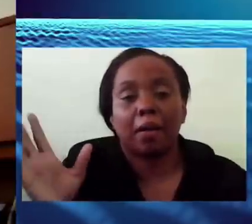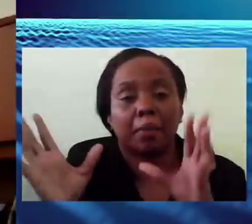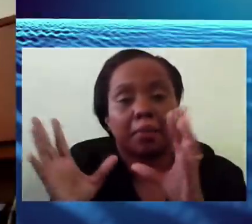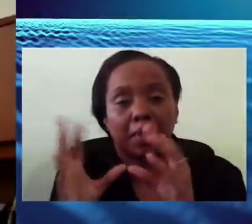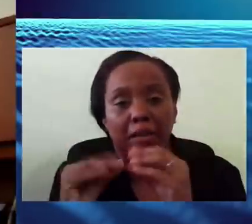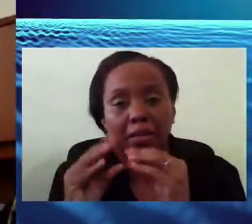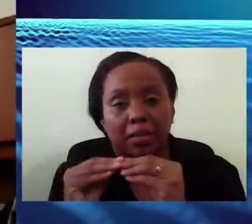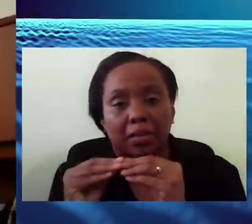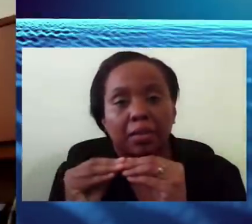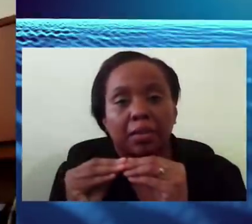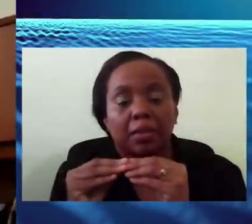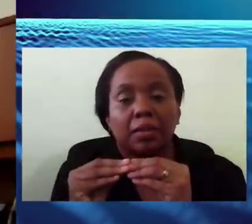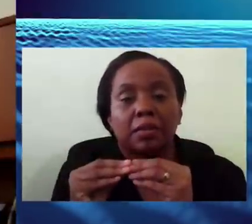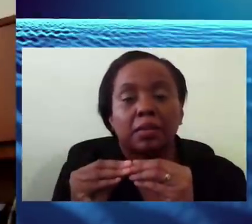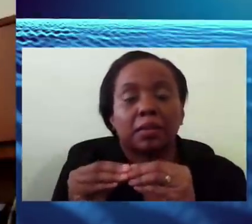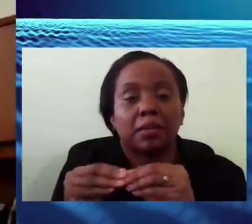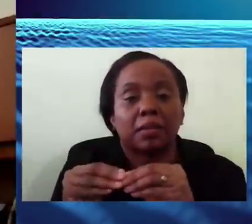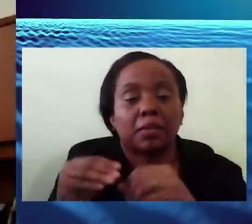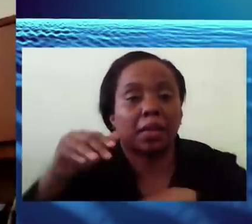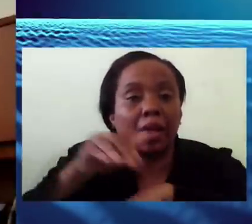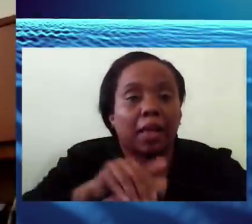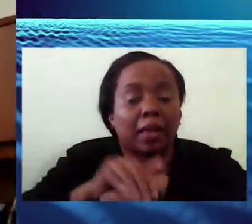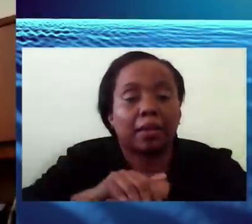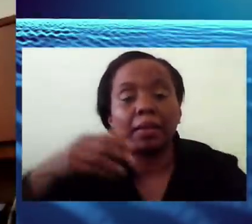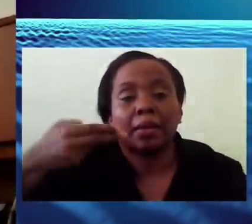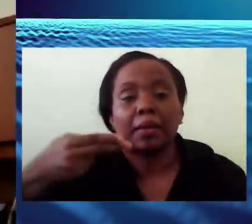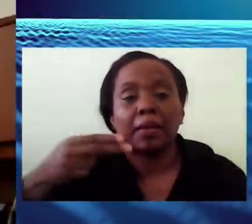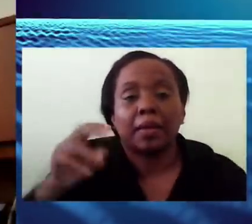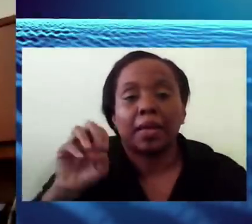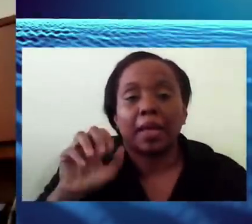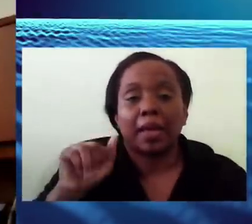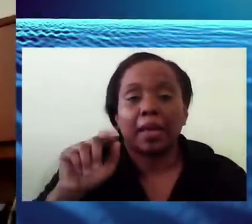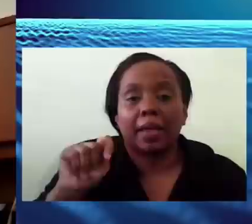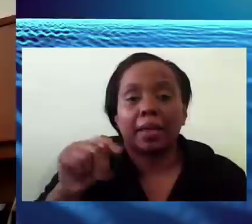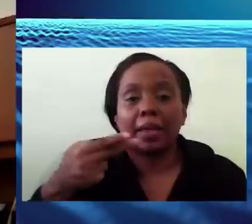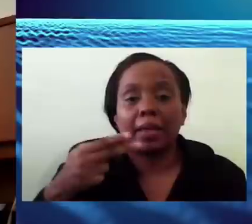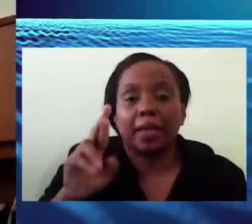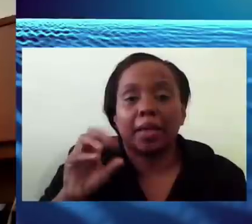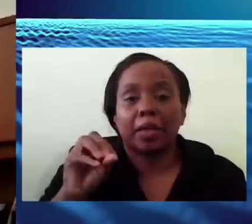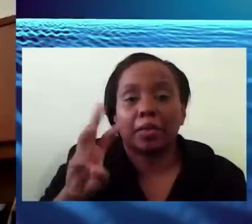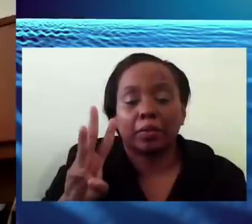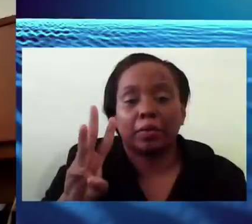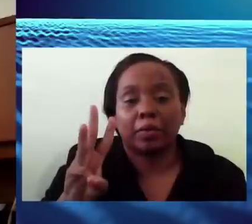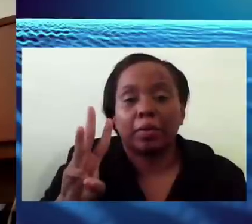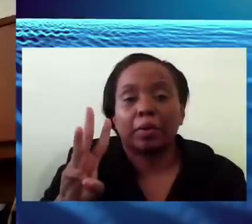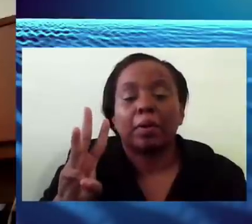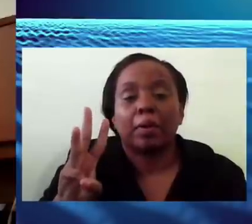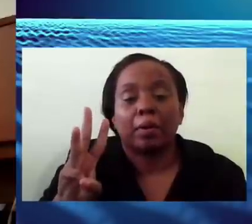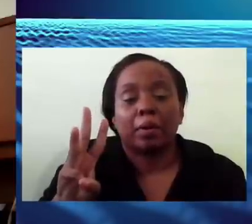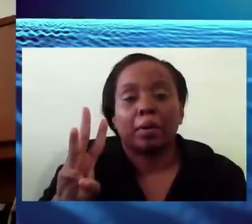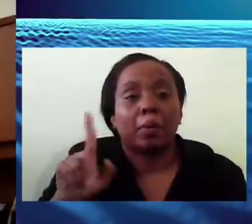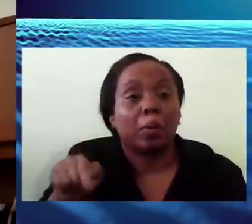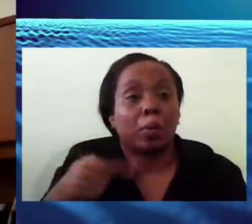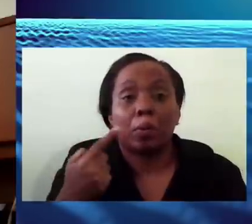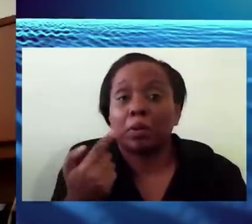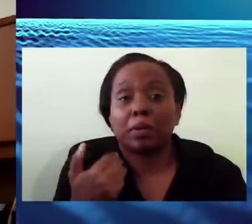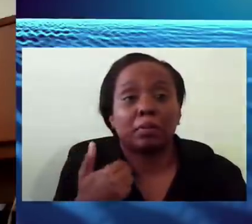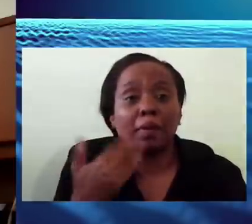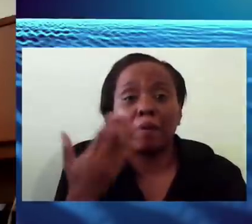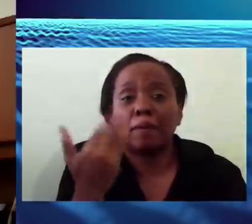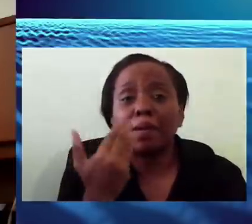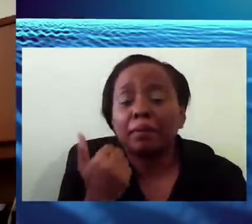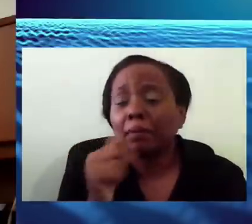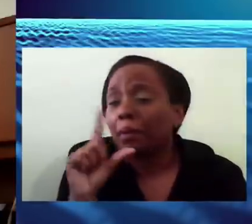Heathrow International, the leading airport in the world, has seen about 15 to 20% of its normal traffic. And so you would have possibly